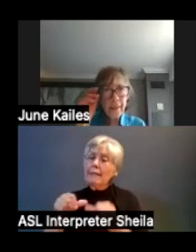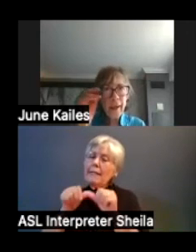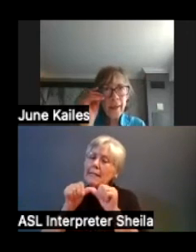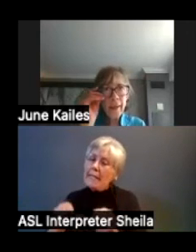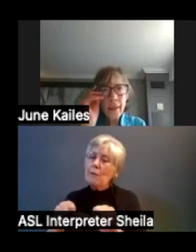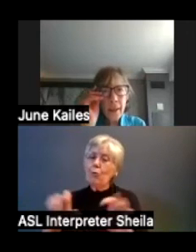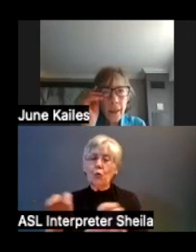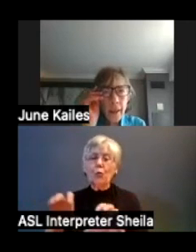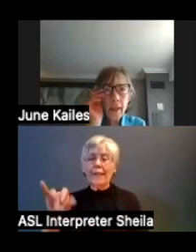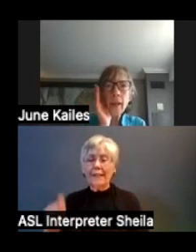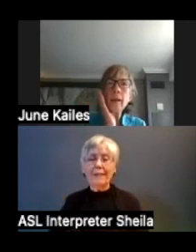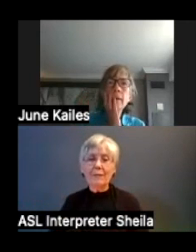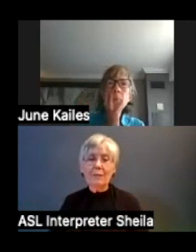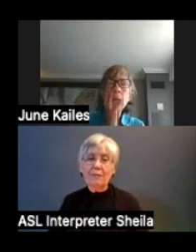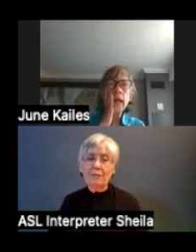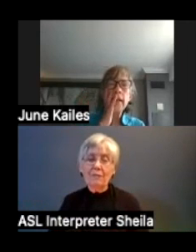Next slide.